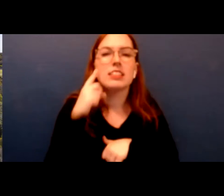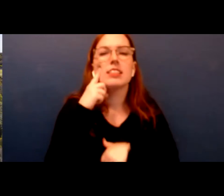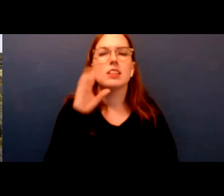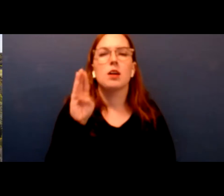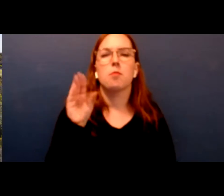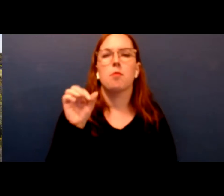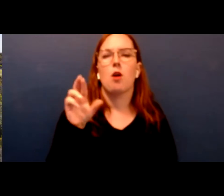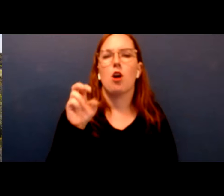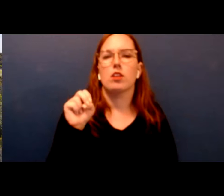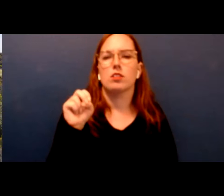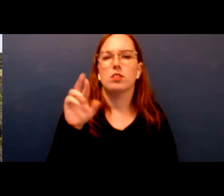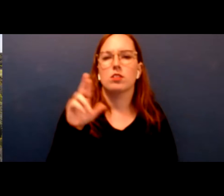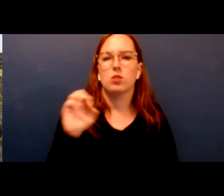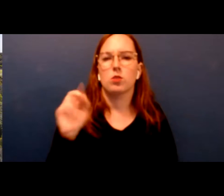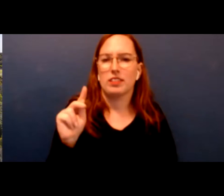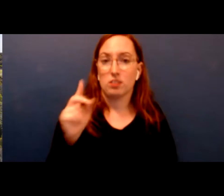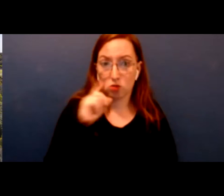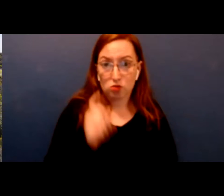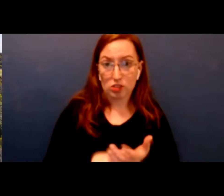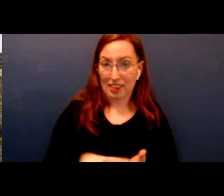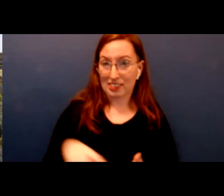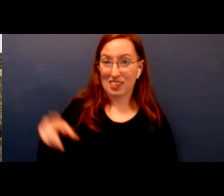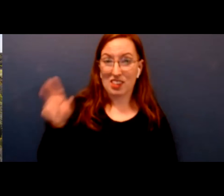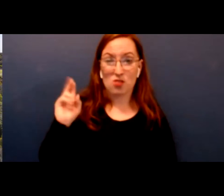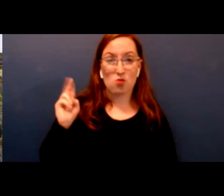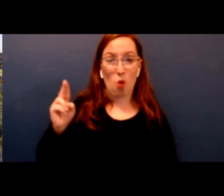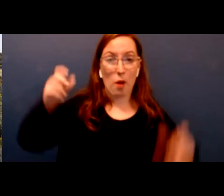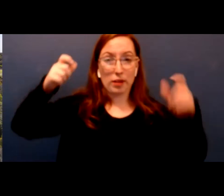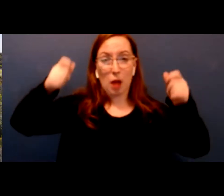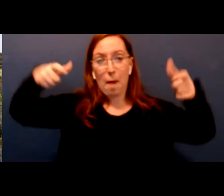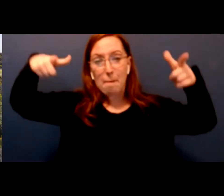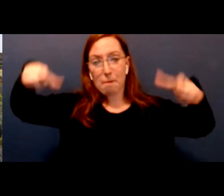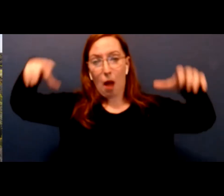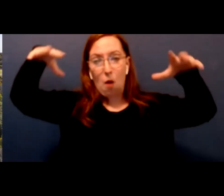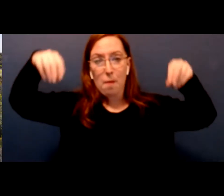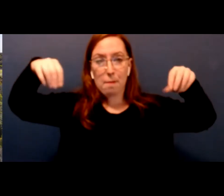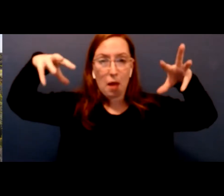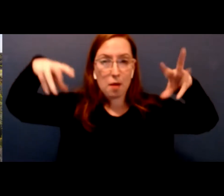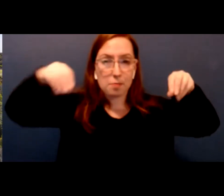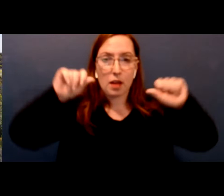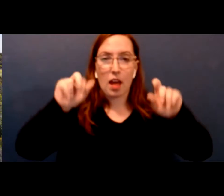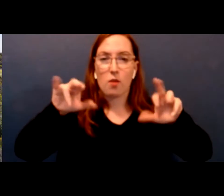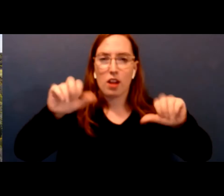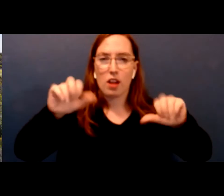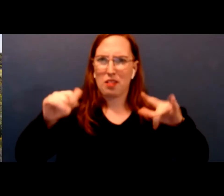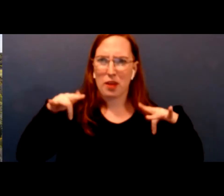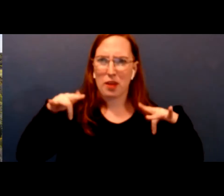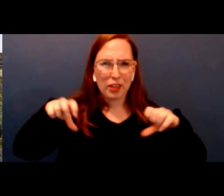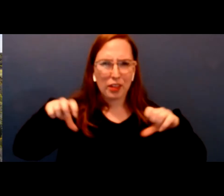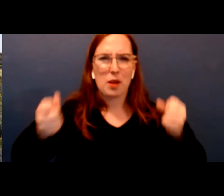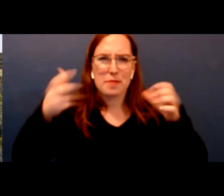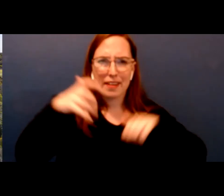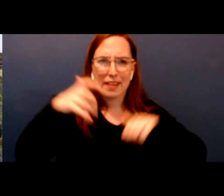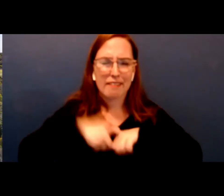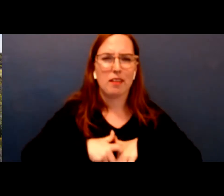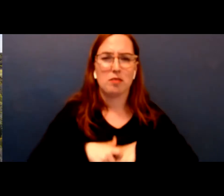were cleared. If you look at historic aerials, they were cleared numerous times. And so what we have is on one side, we have a ligustrum